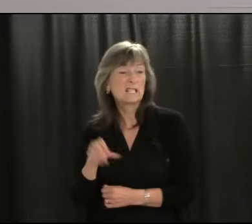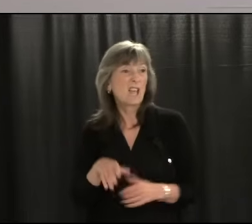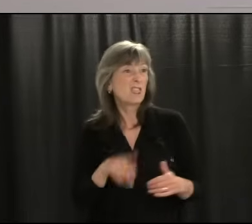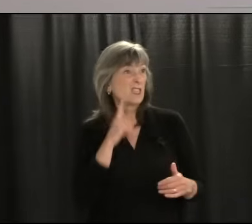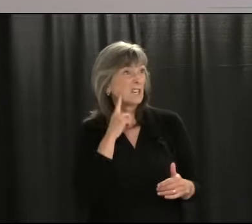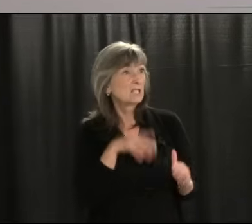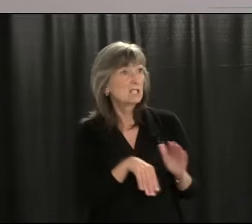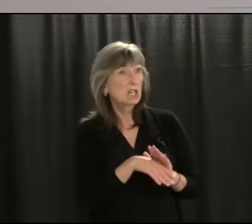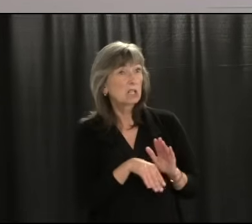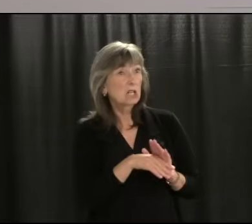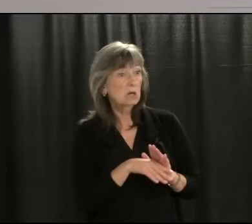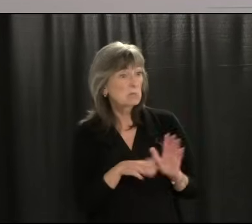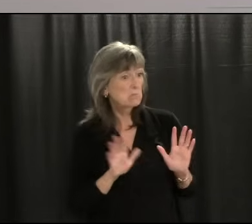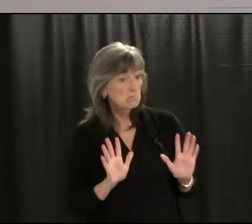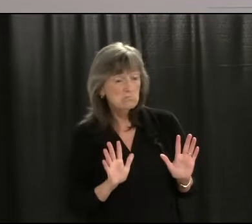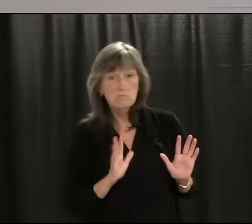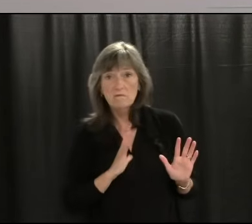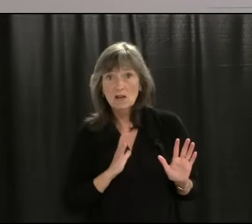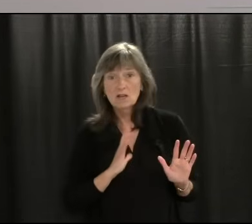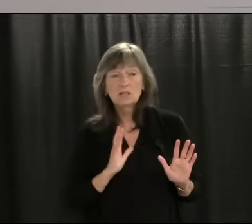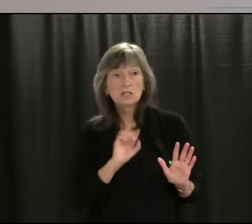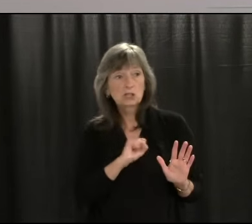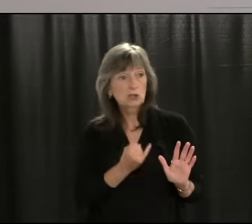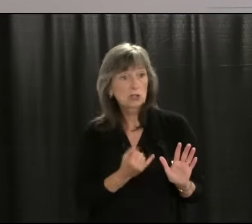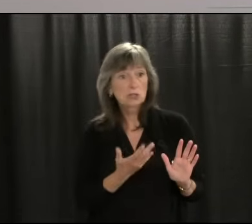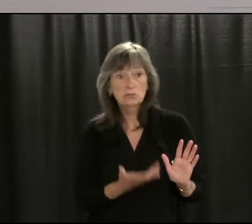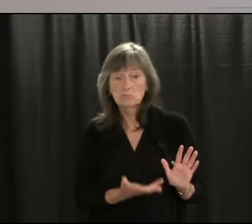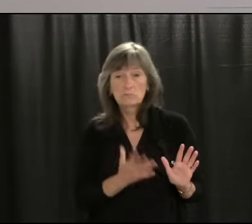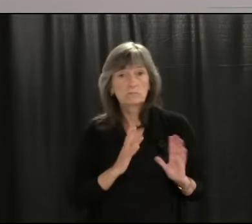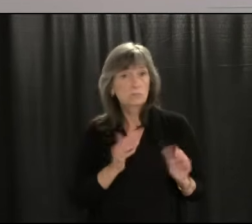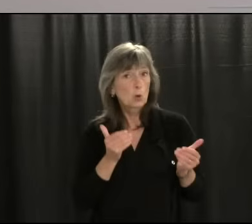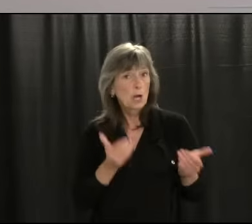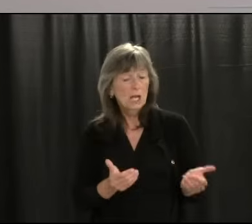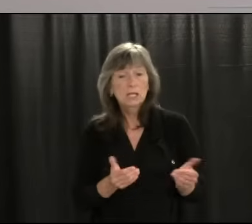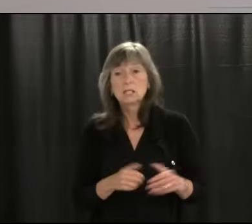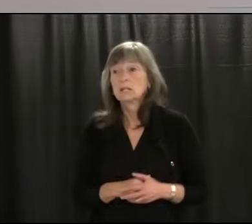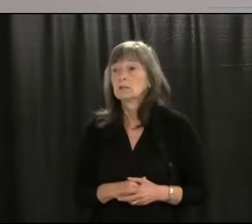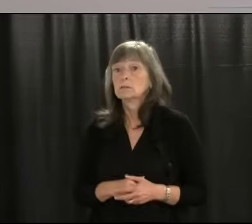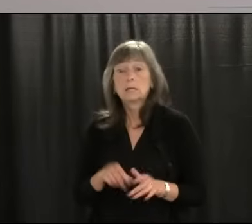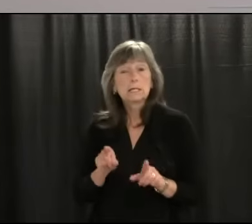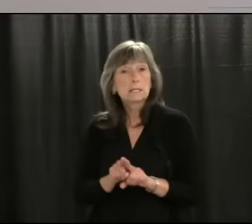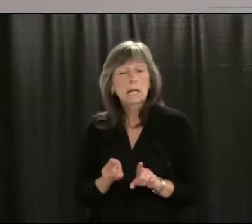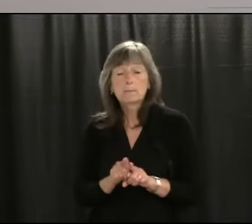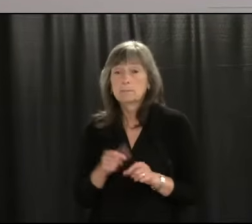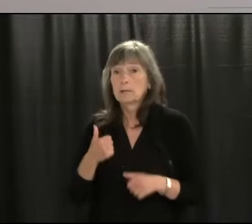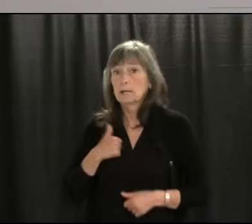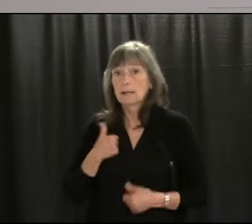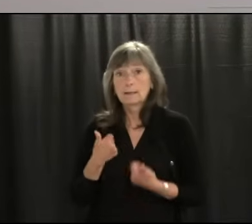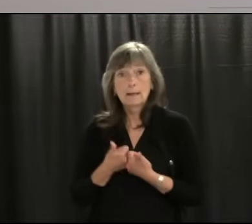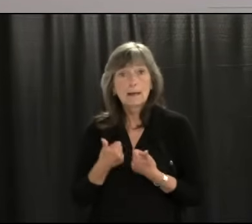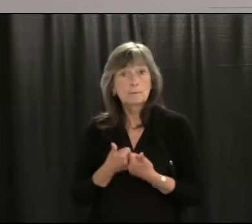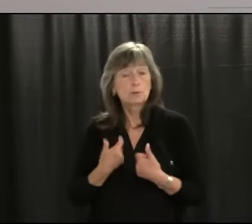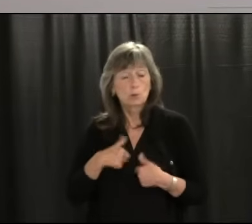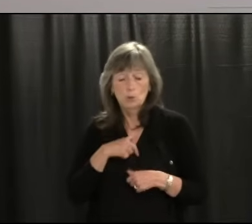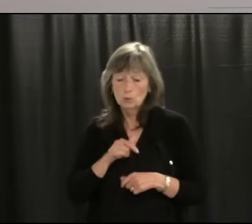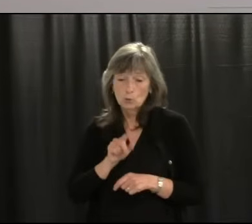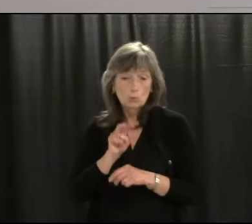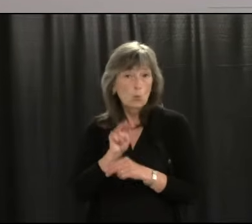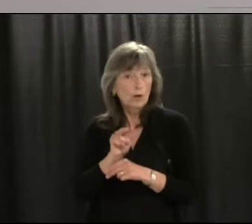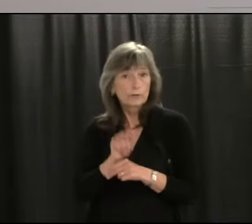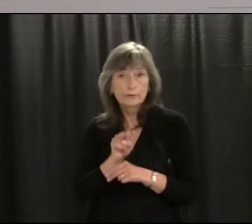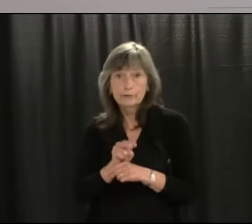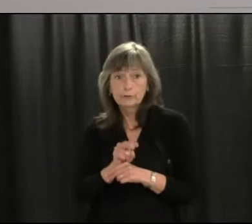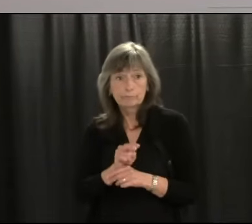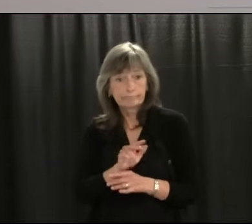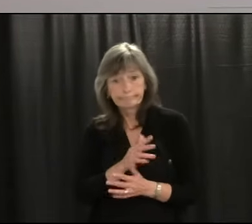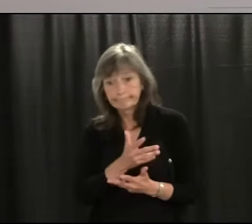taking place now not far from here in St. John's. And as we've said all week, obviously Canada Games will continue to monitor the situation. It clearly shows